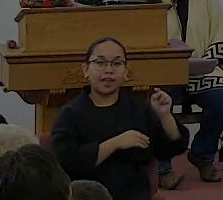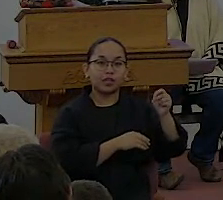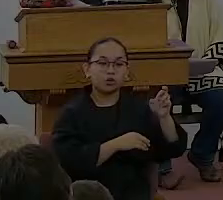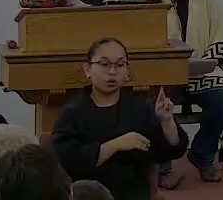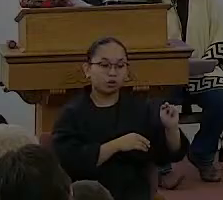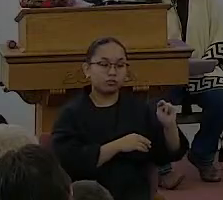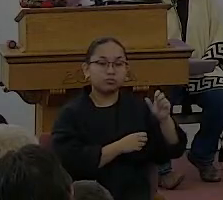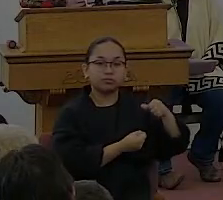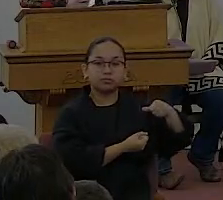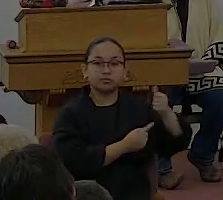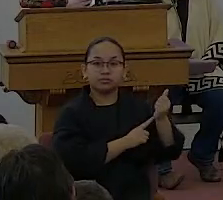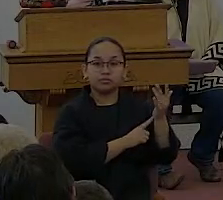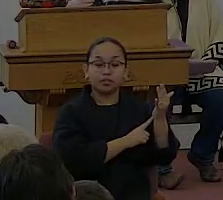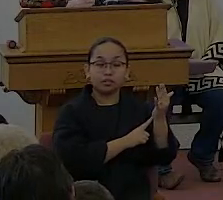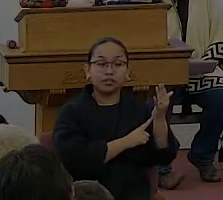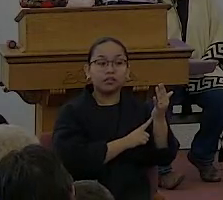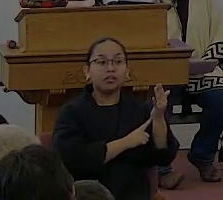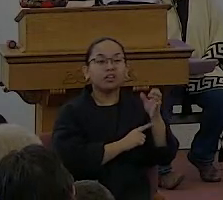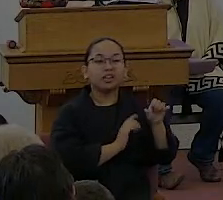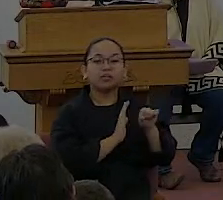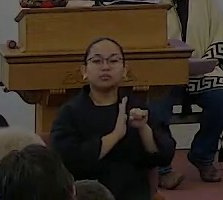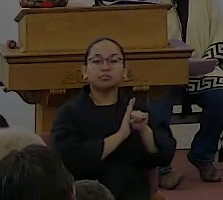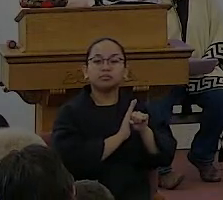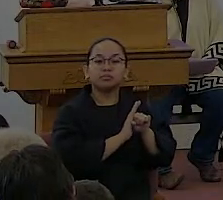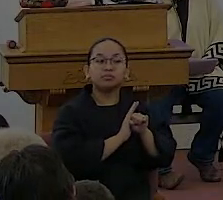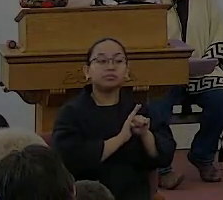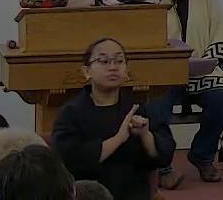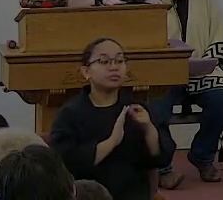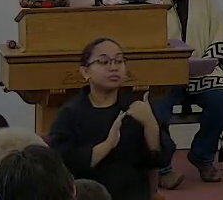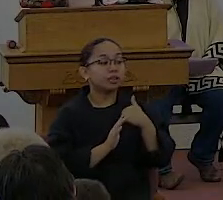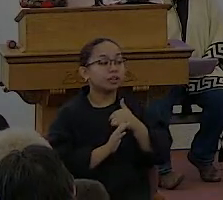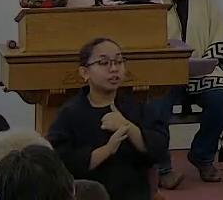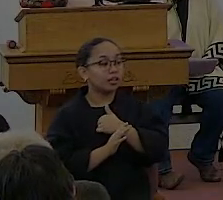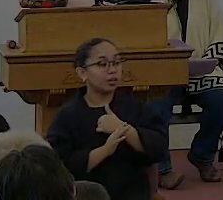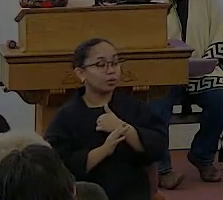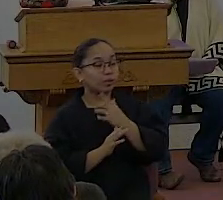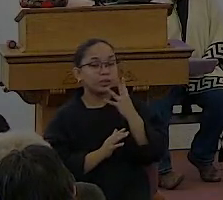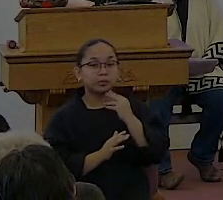we live our values in everything we do.